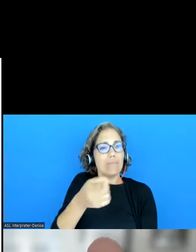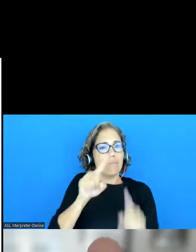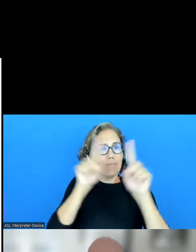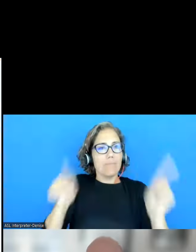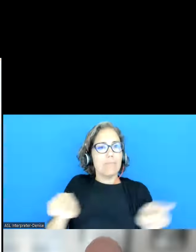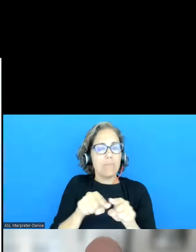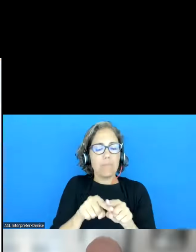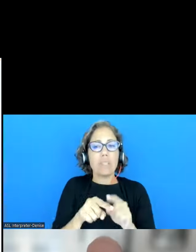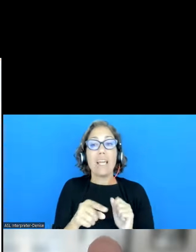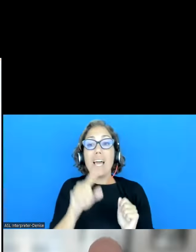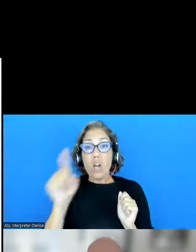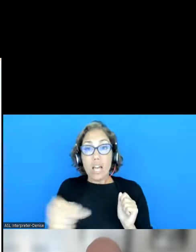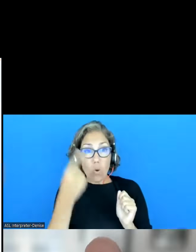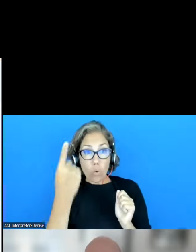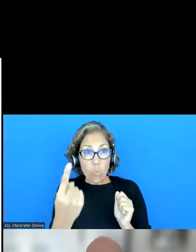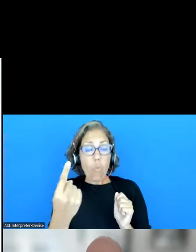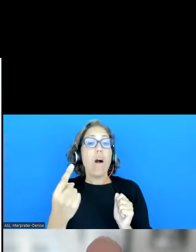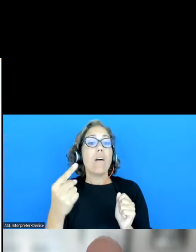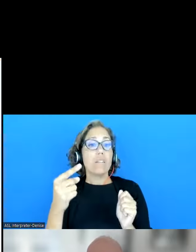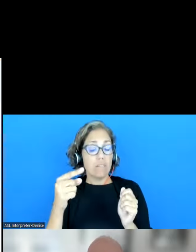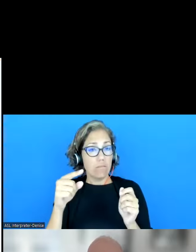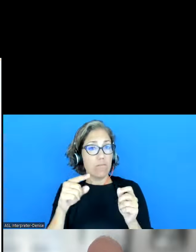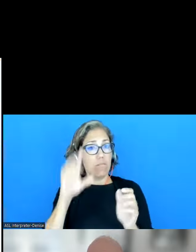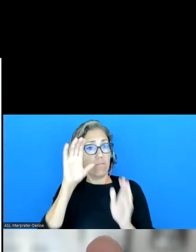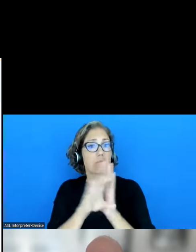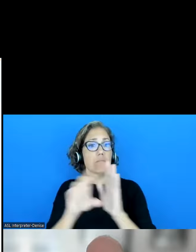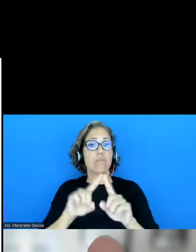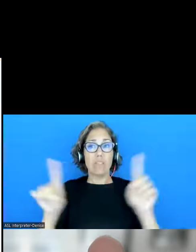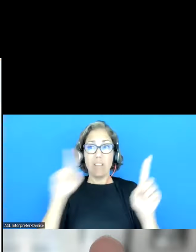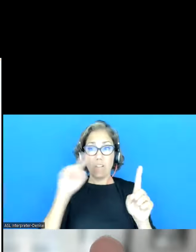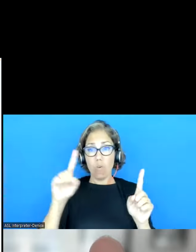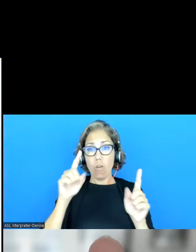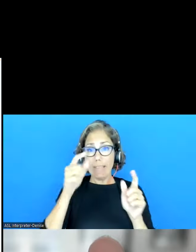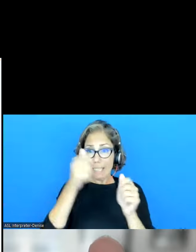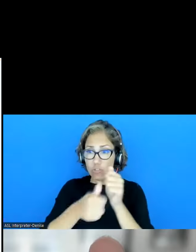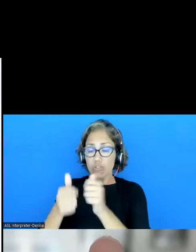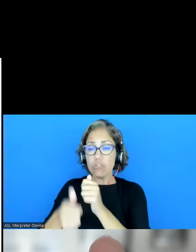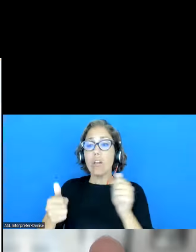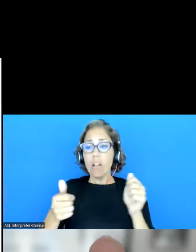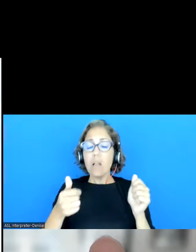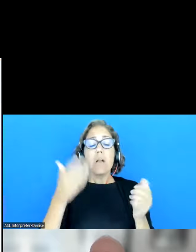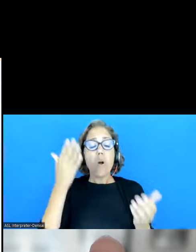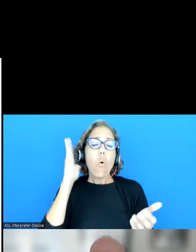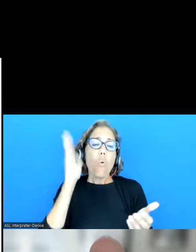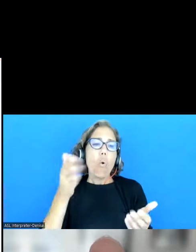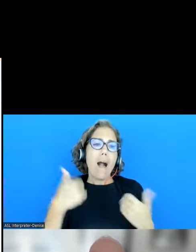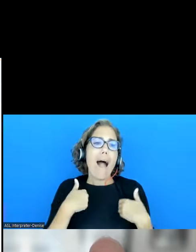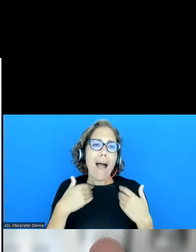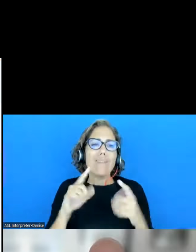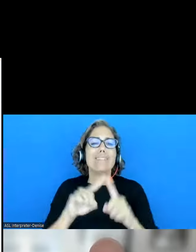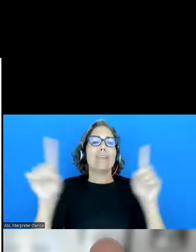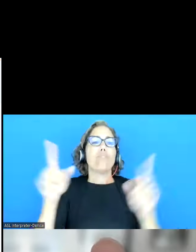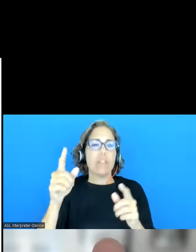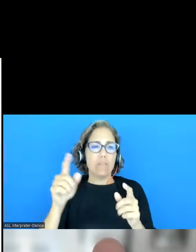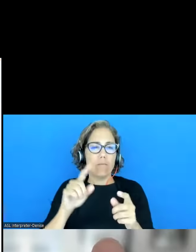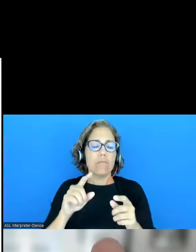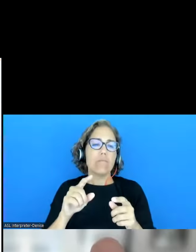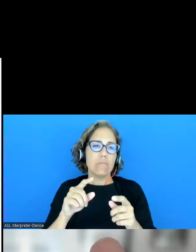single alternative text for each and every image that you have. It's probably going to have different alternative text based on its